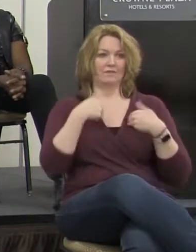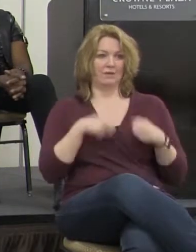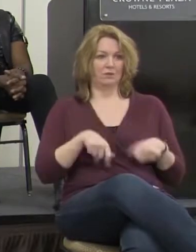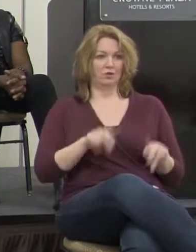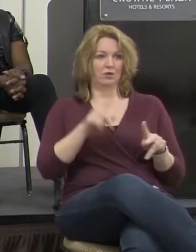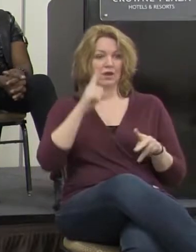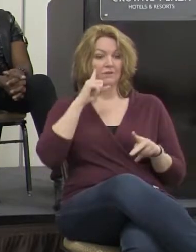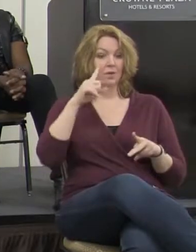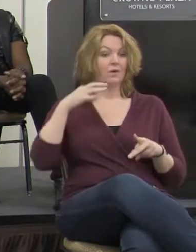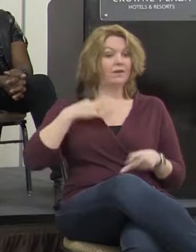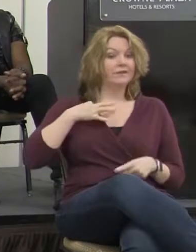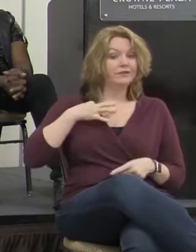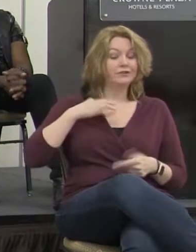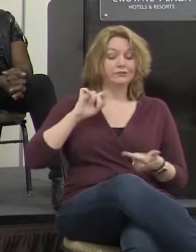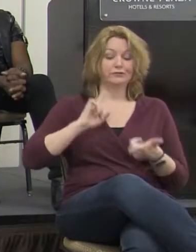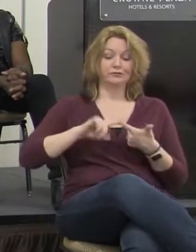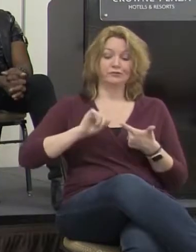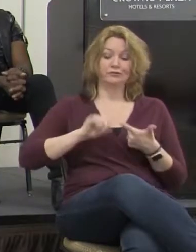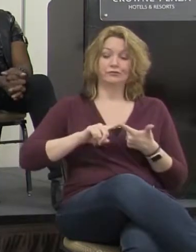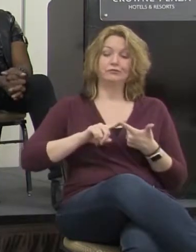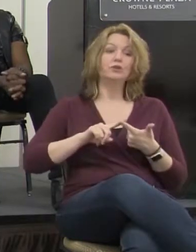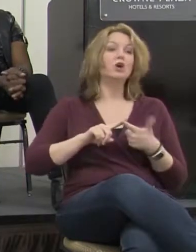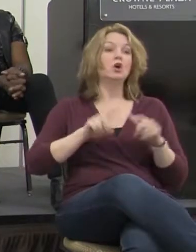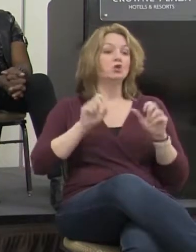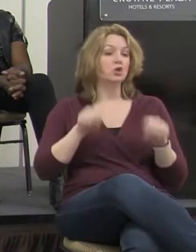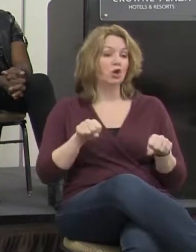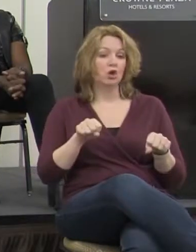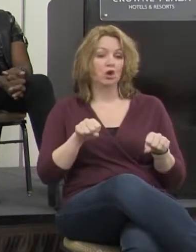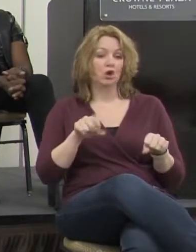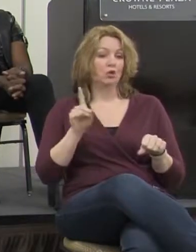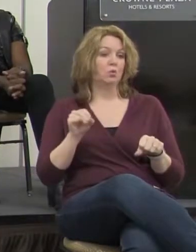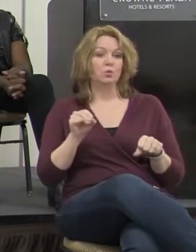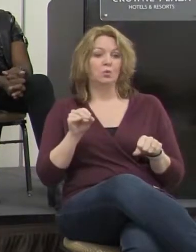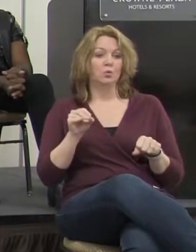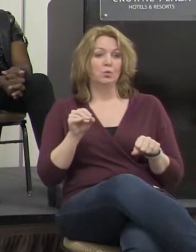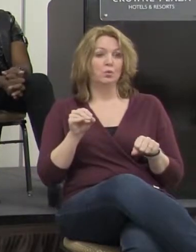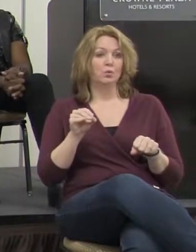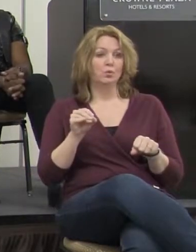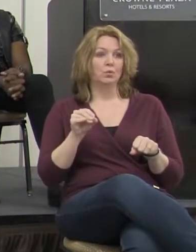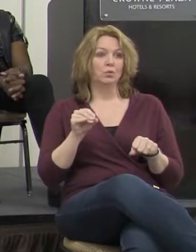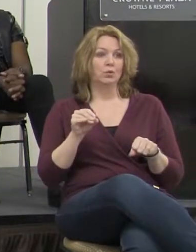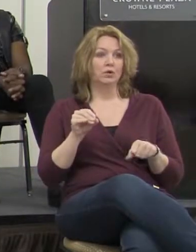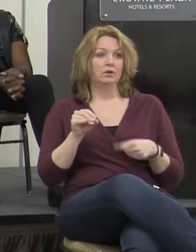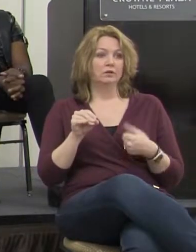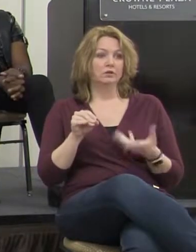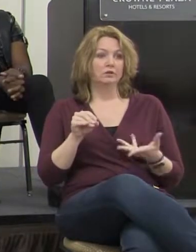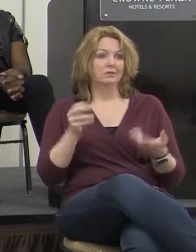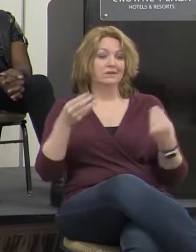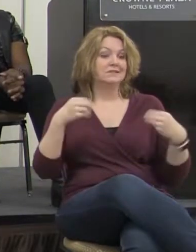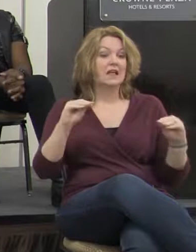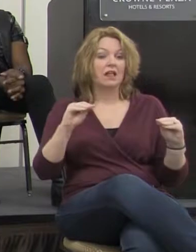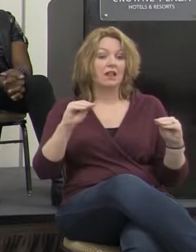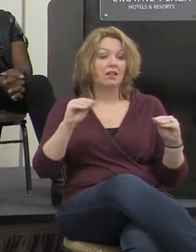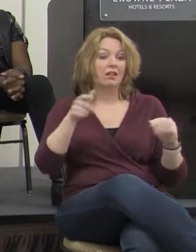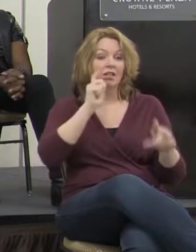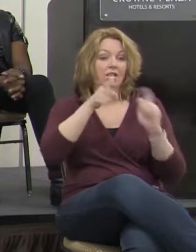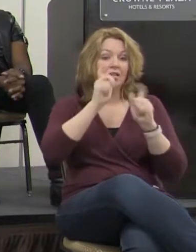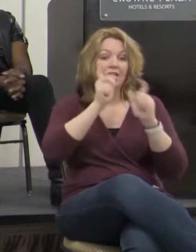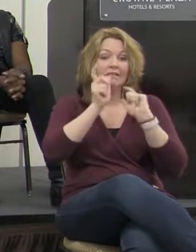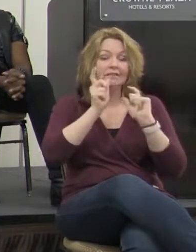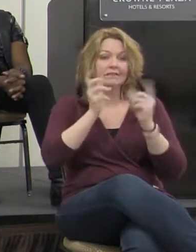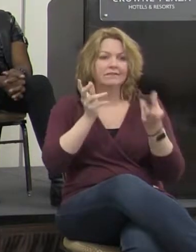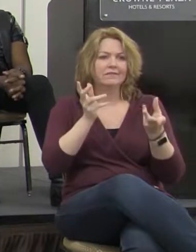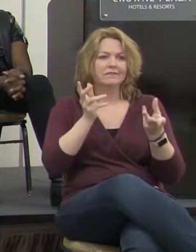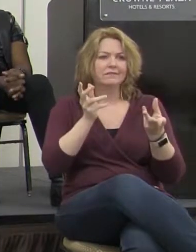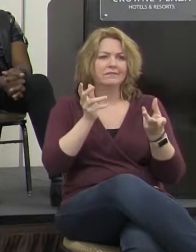opportunities for volunteers, we have opportunities for if they want to sell Jello shots, but we don't get